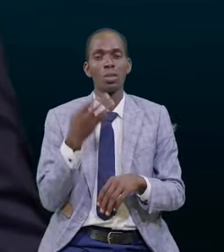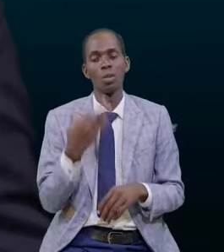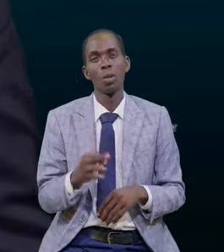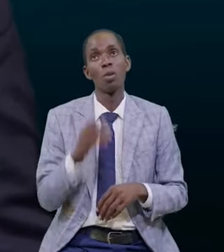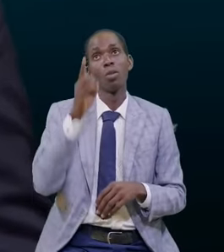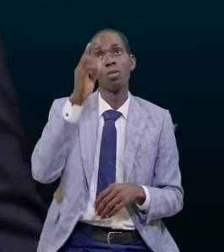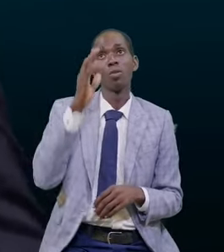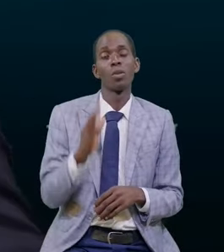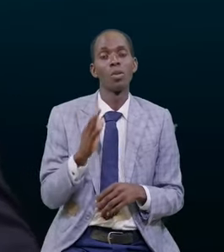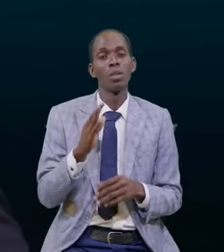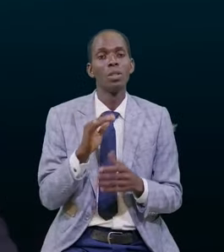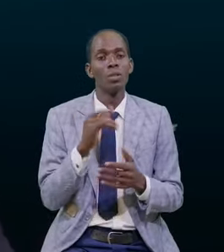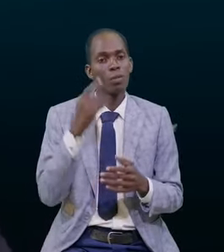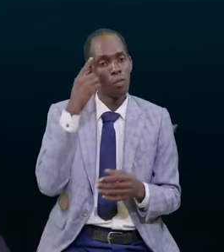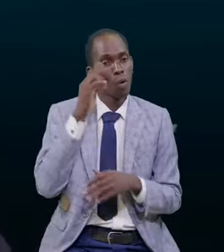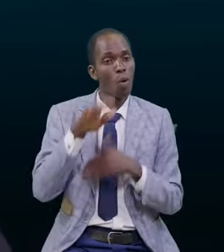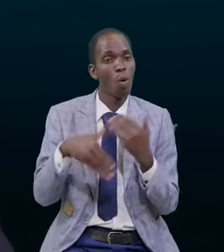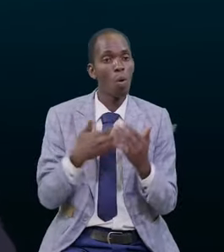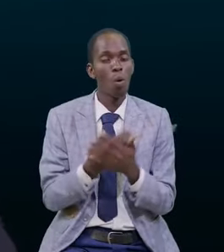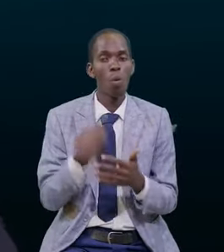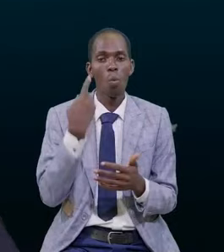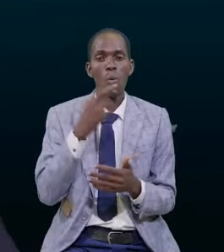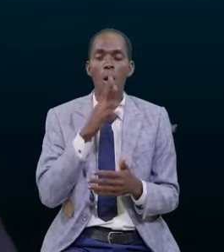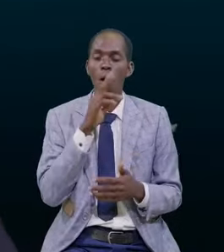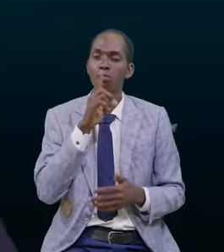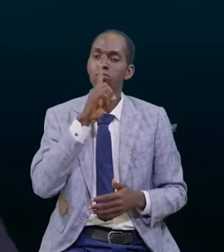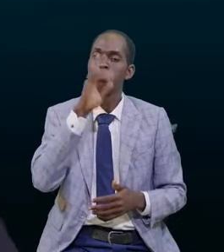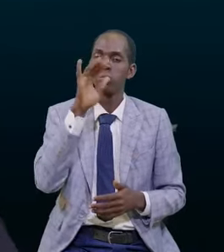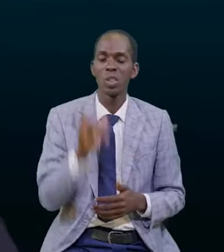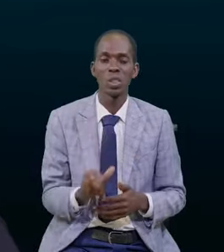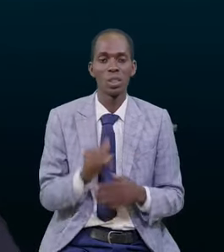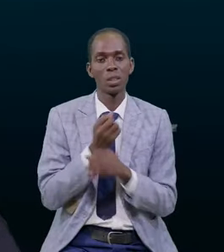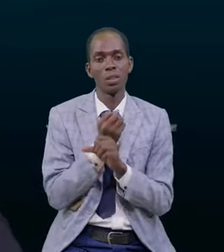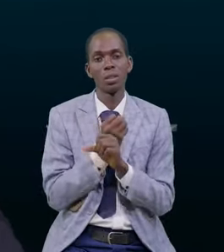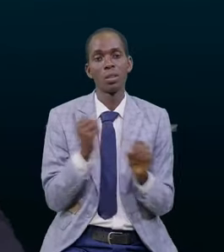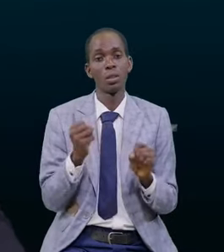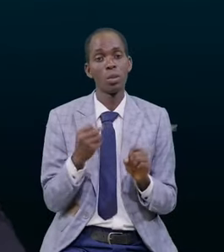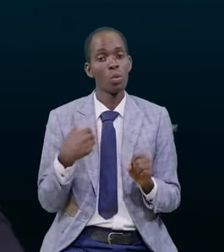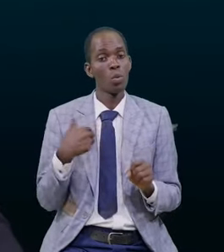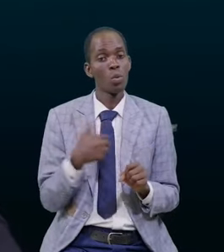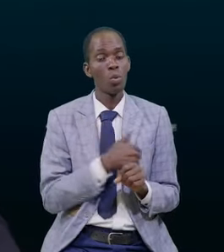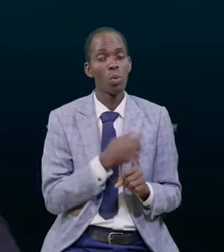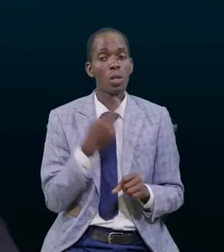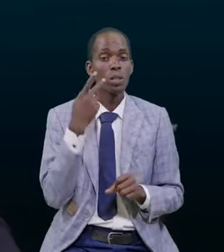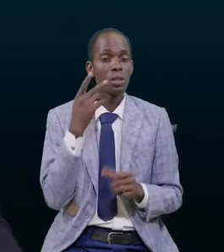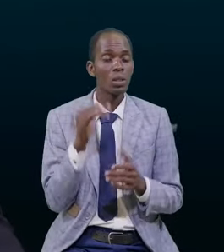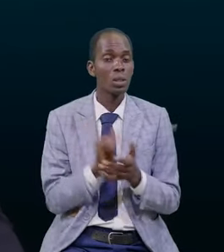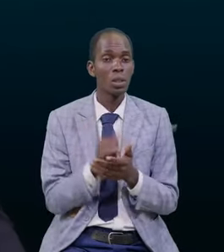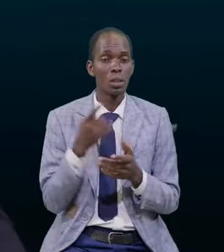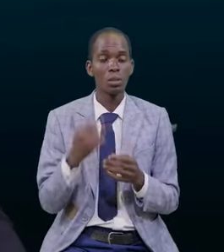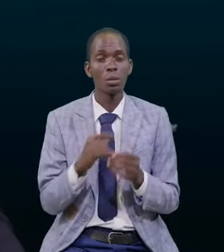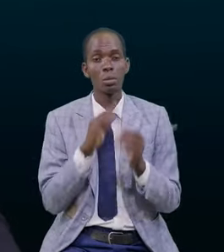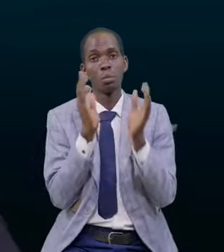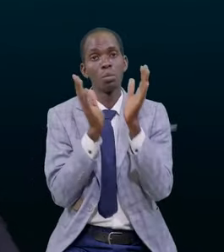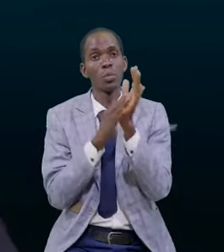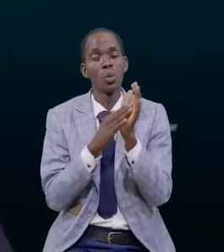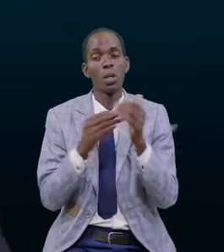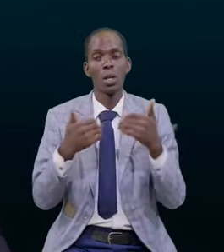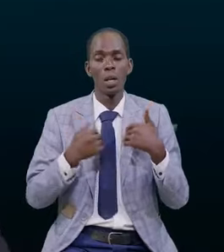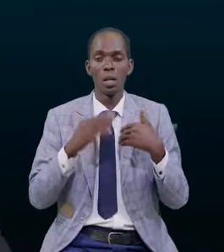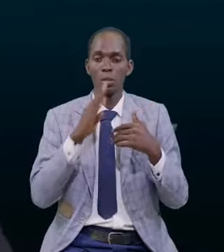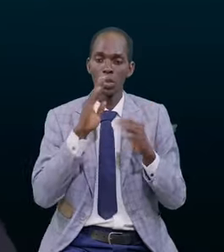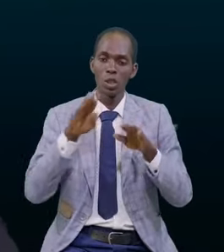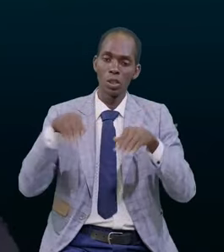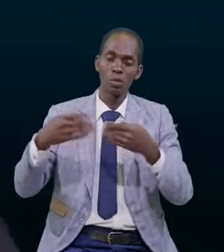genuinely converted but then we see that the exaltation has been so addressed to Holy Brethren that are